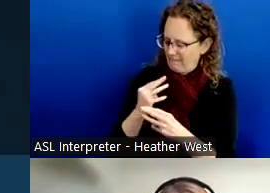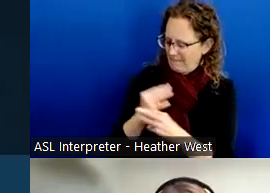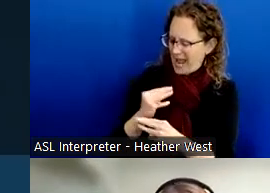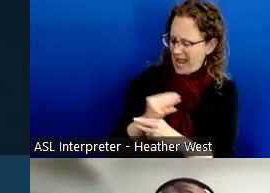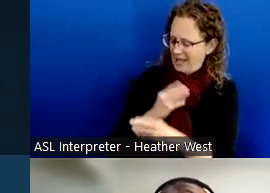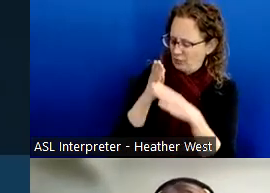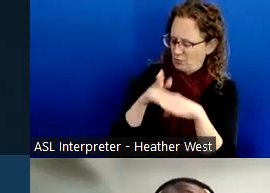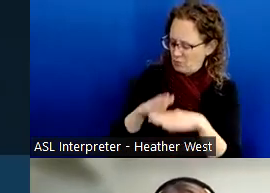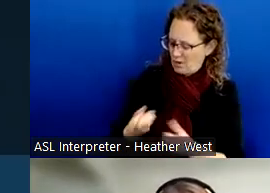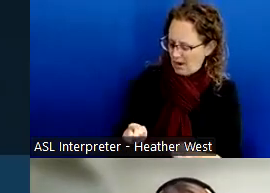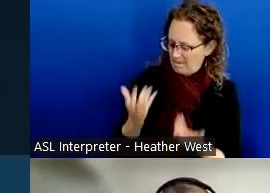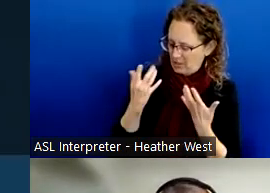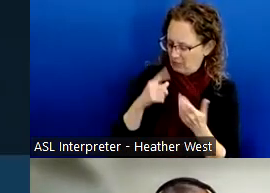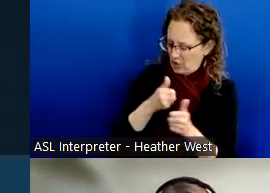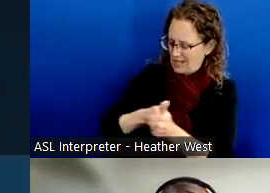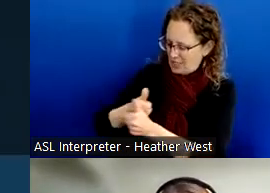Sorry.